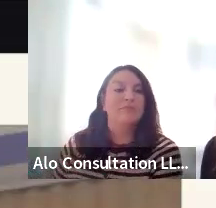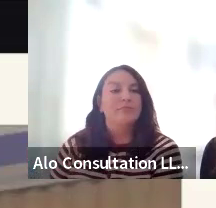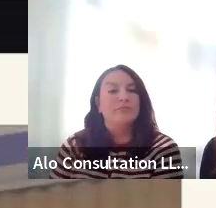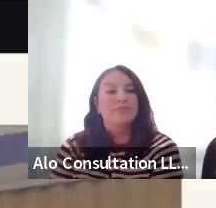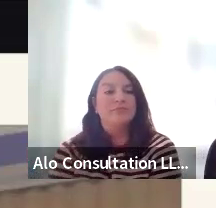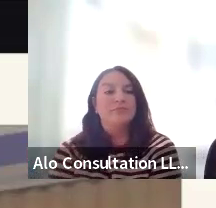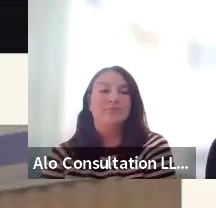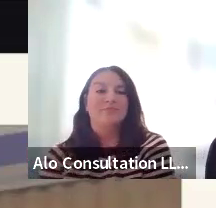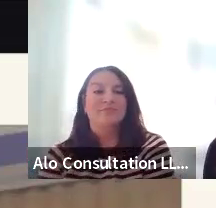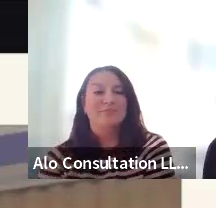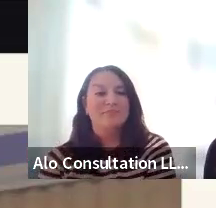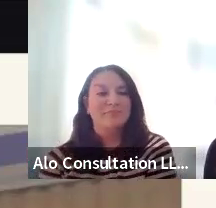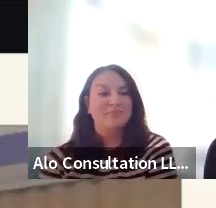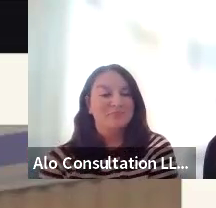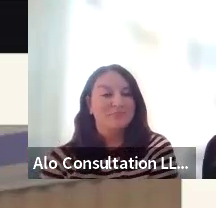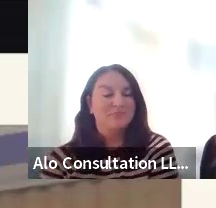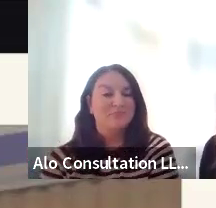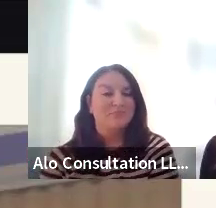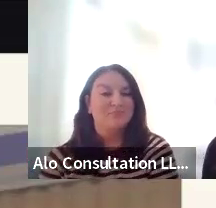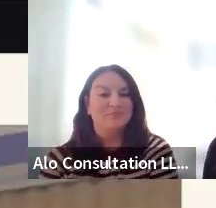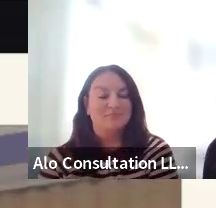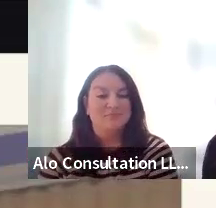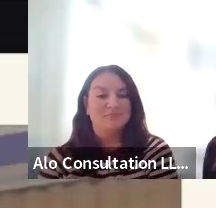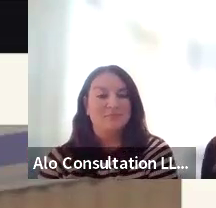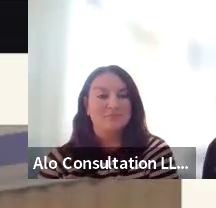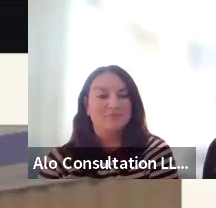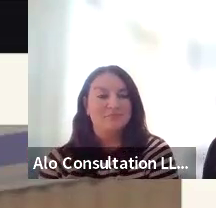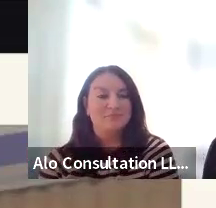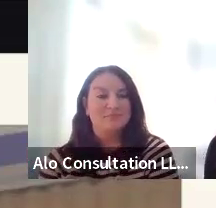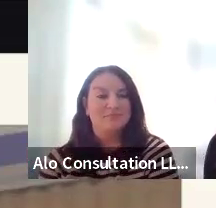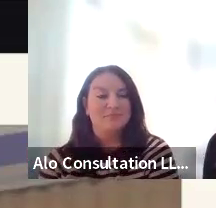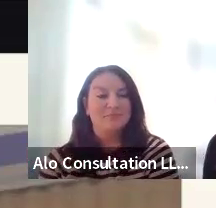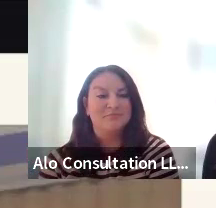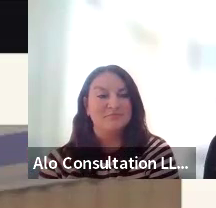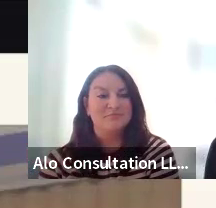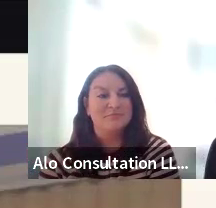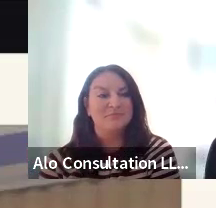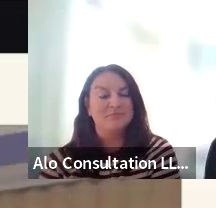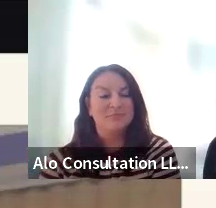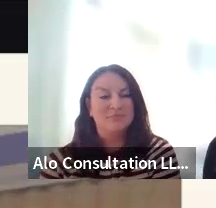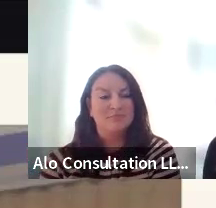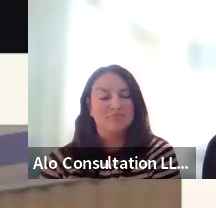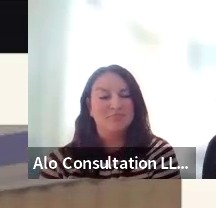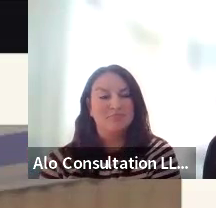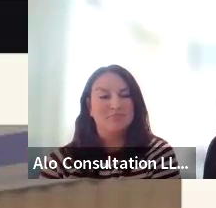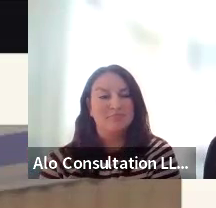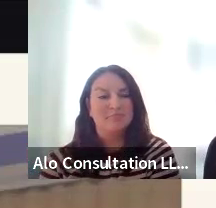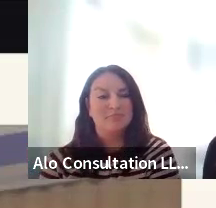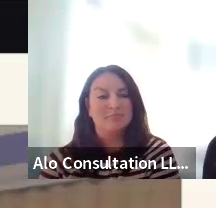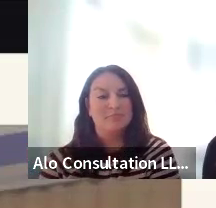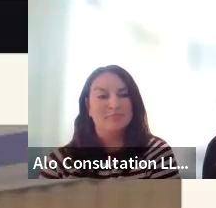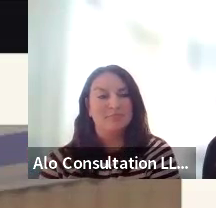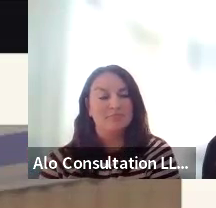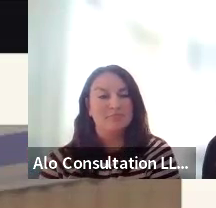and I say California because that's where we work, and I wish I could speak to what's happening in Vermont or Wisconsin right now, but right